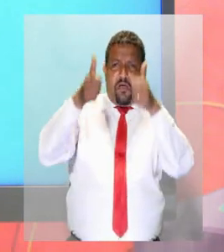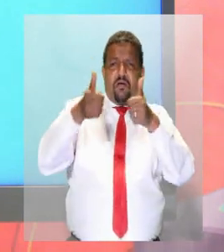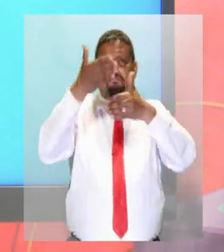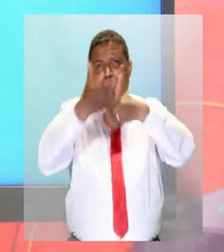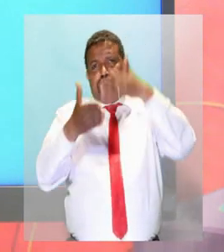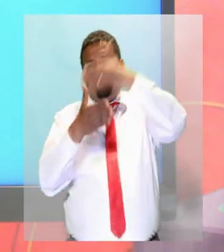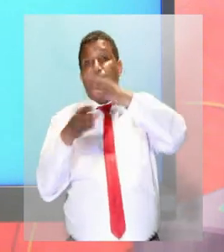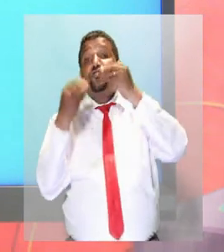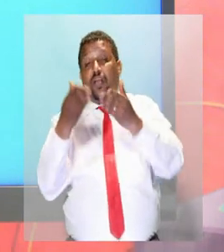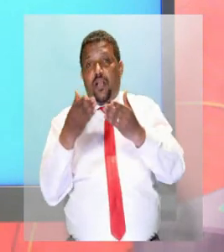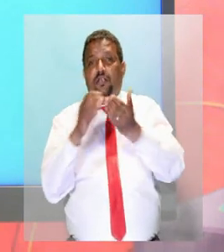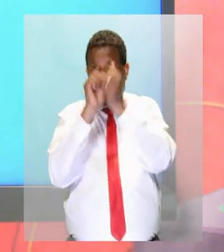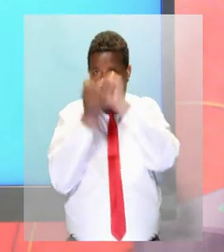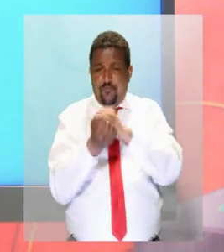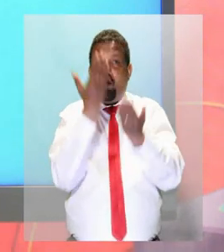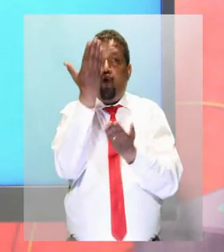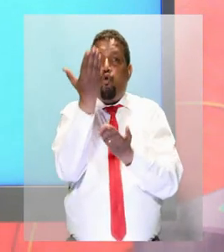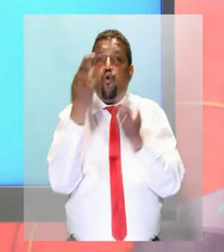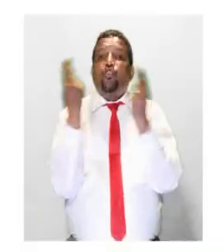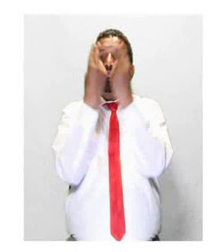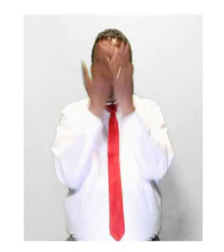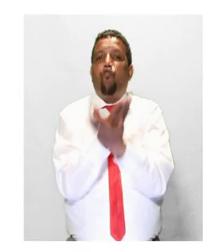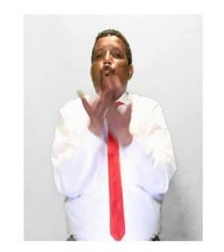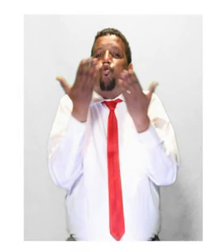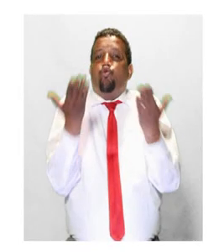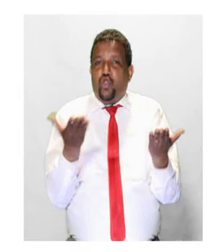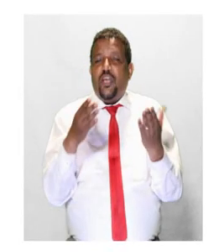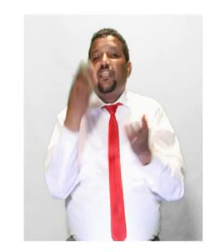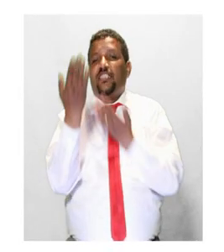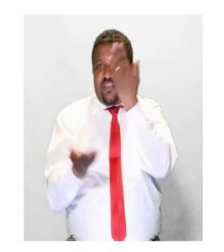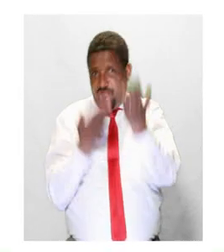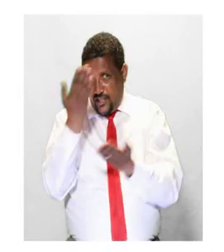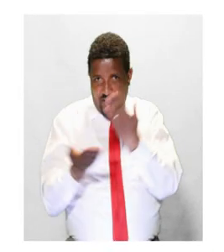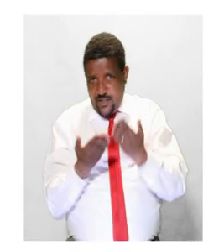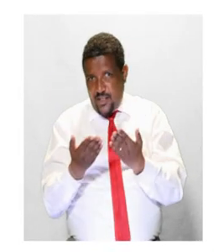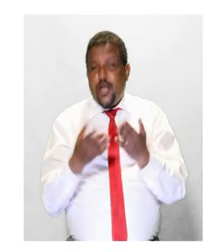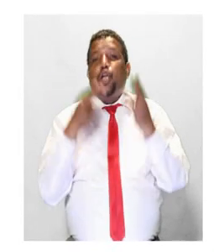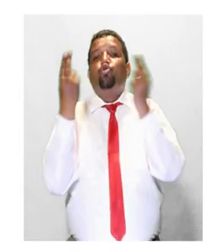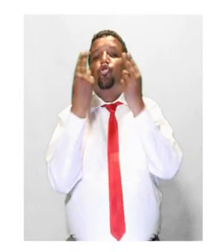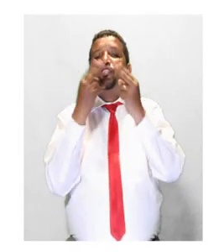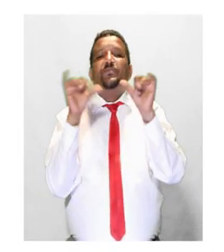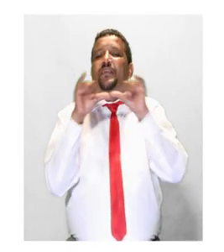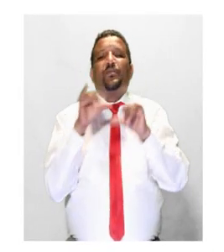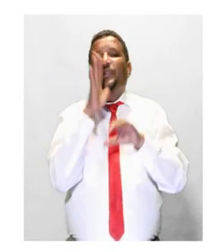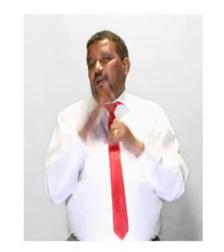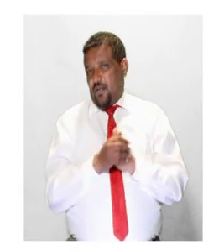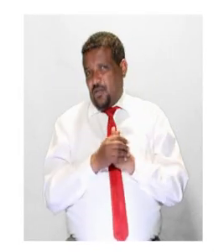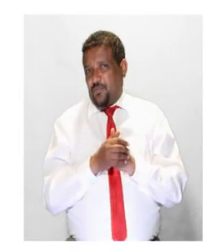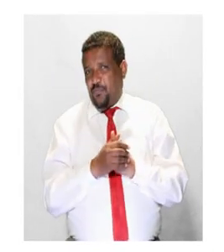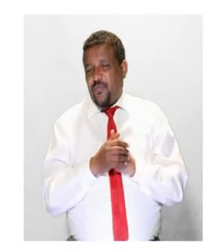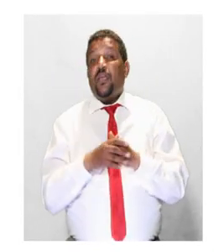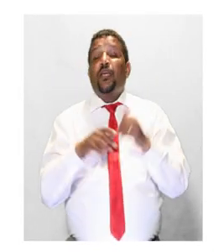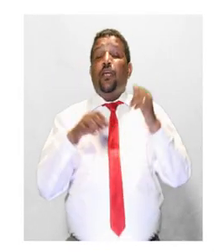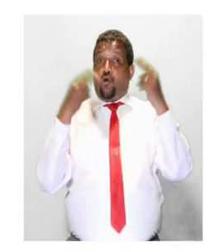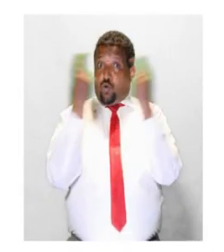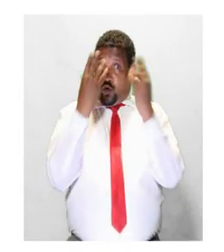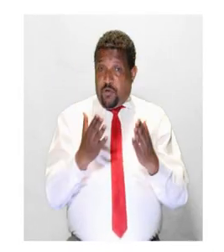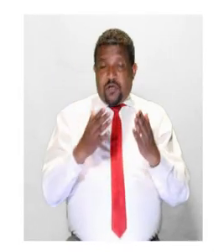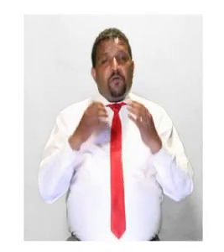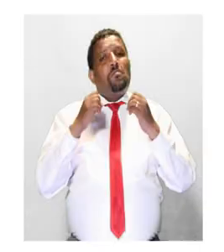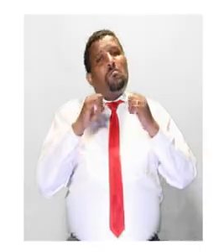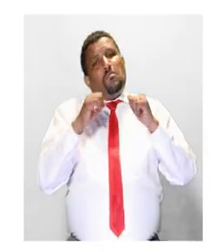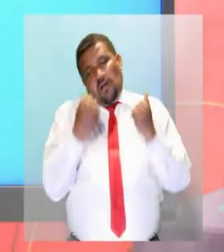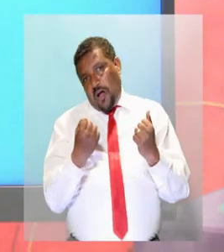from consumption of goods and services. So, utility is not measurable. Rather, a consumer can rank or